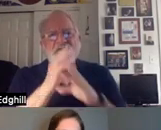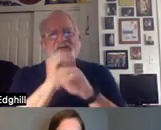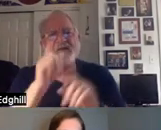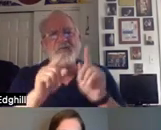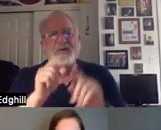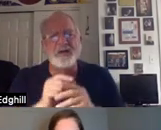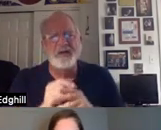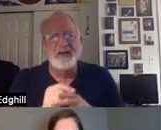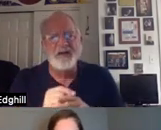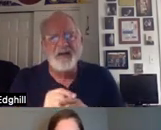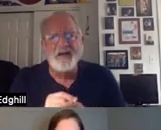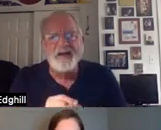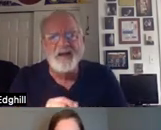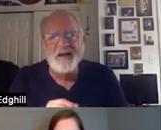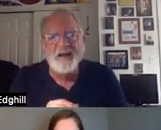Things that I might think of would be...